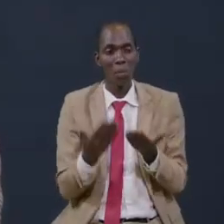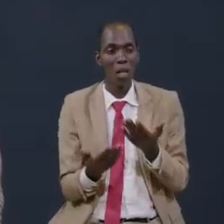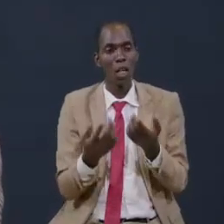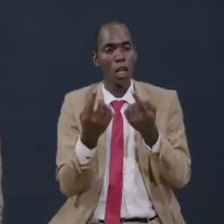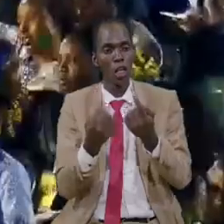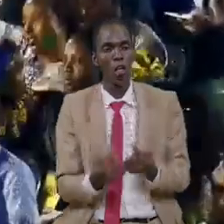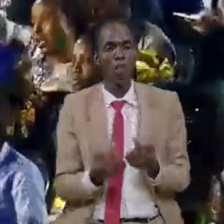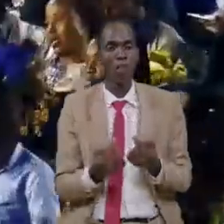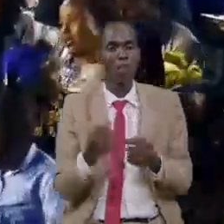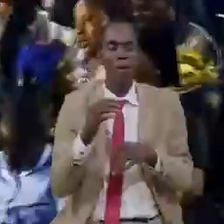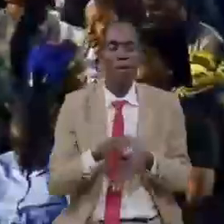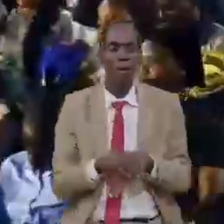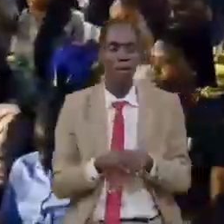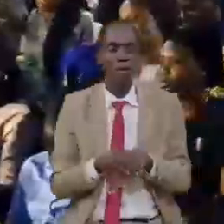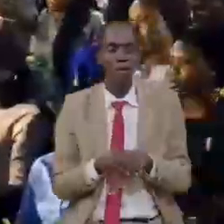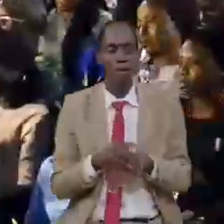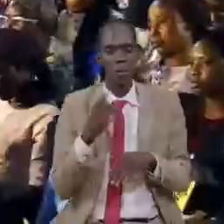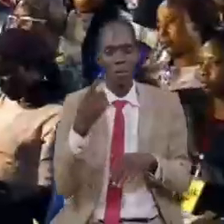on the Gentiles.